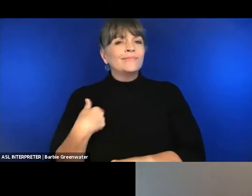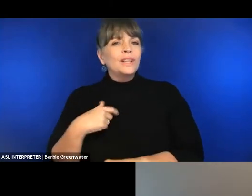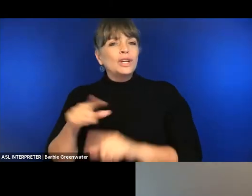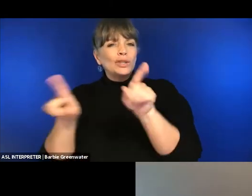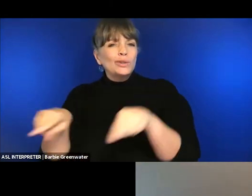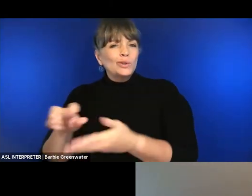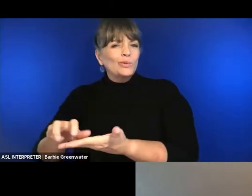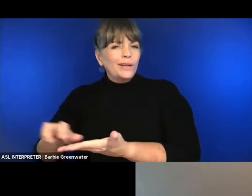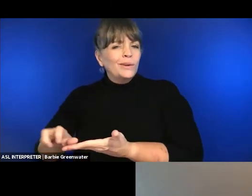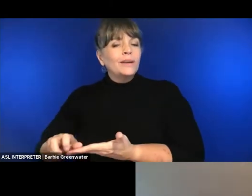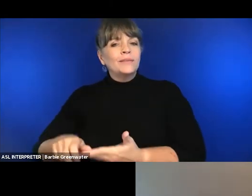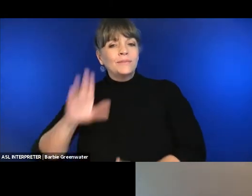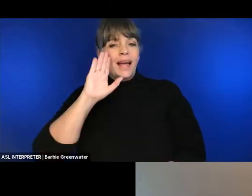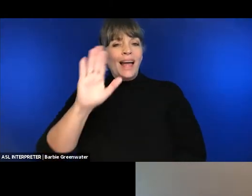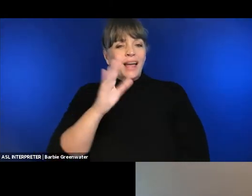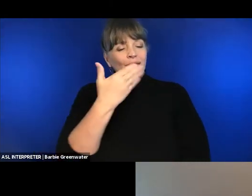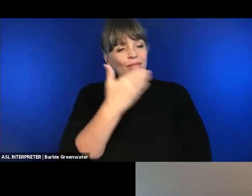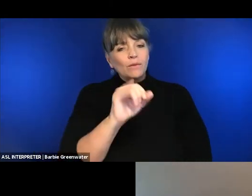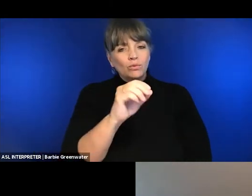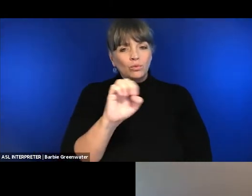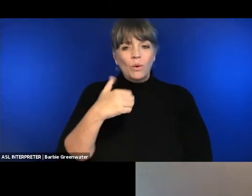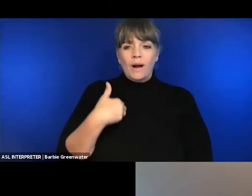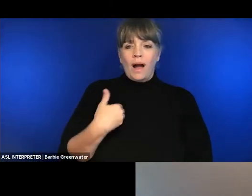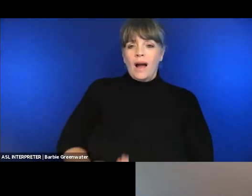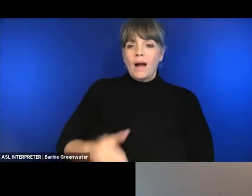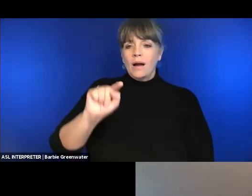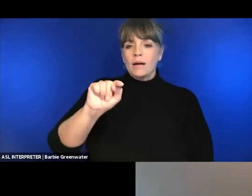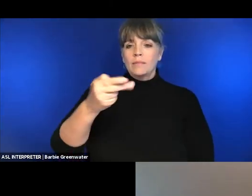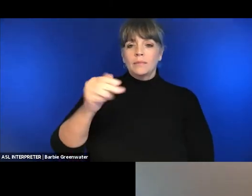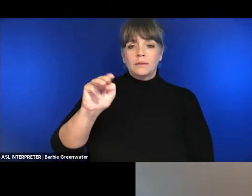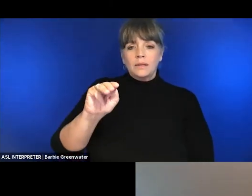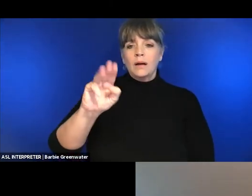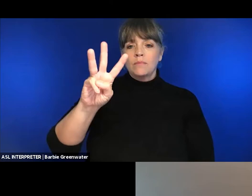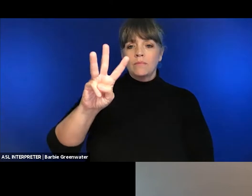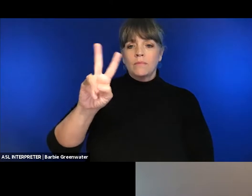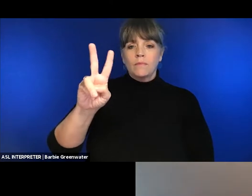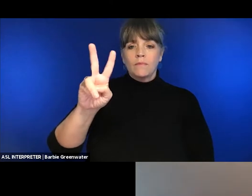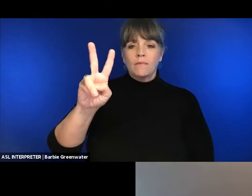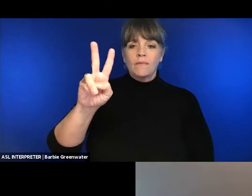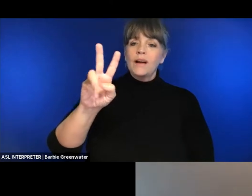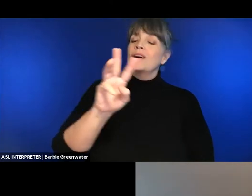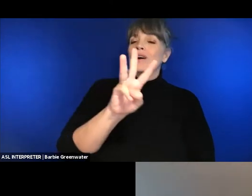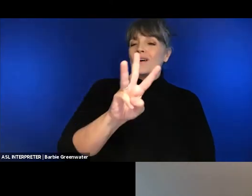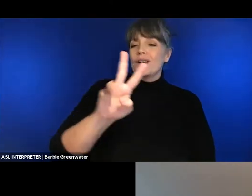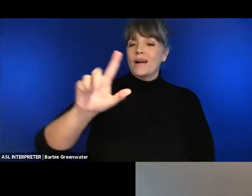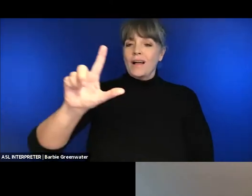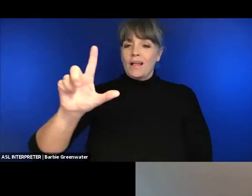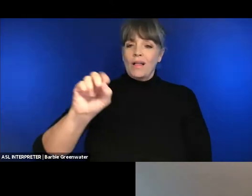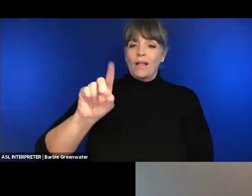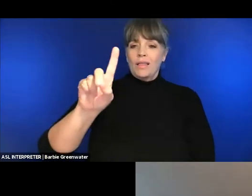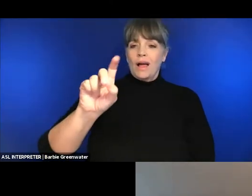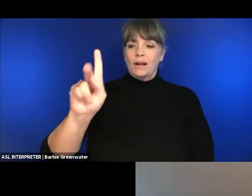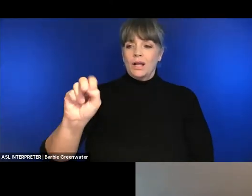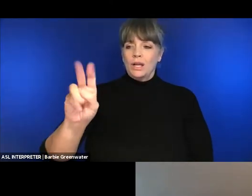here. My name is Tom Lidkowski, Vice President of Accessibility for Comcast. And I've been in the